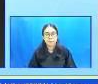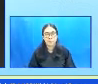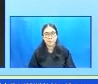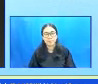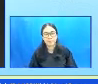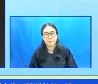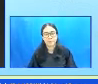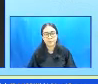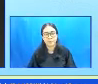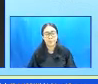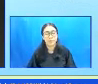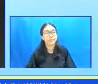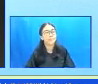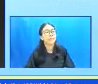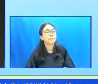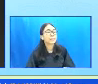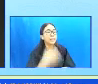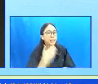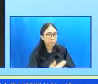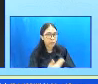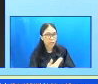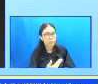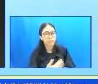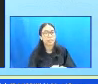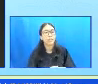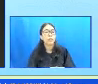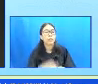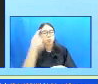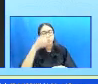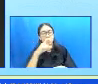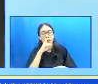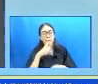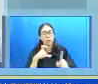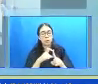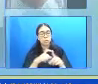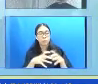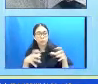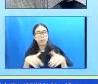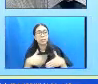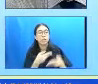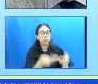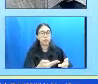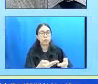Thank you, Lambert. And I think we go straight to Karen now to kick off our panel discussion.